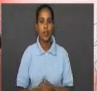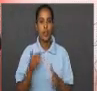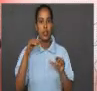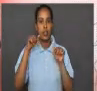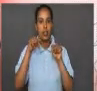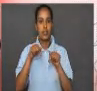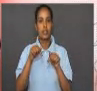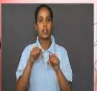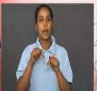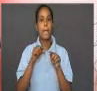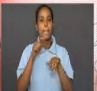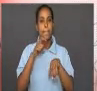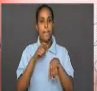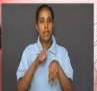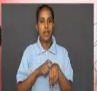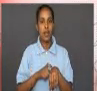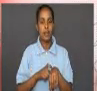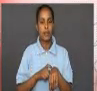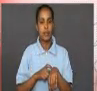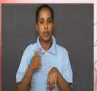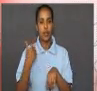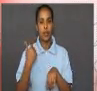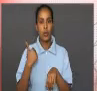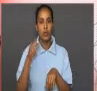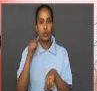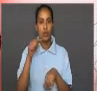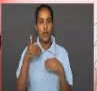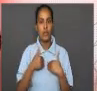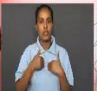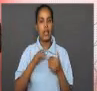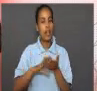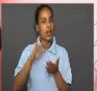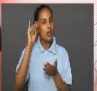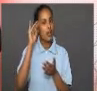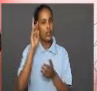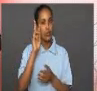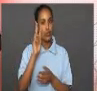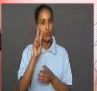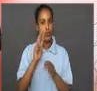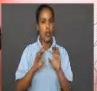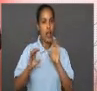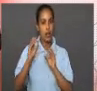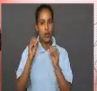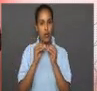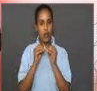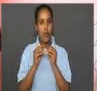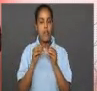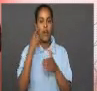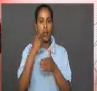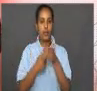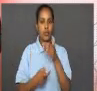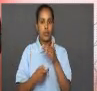In the meantime, you have been learning to calculate